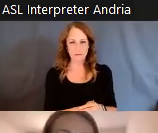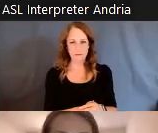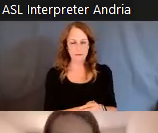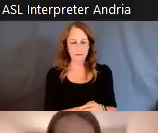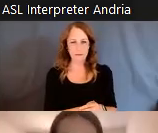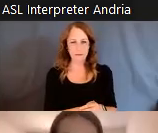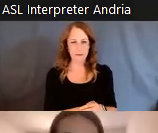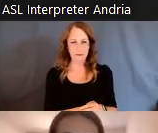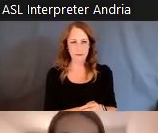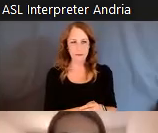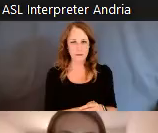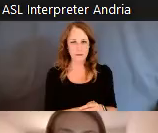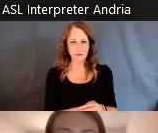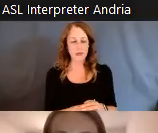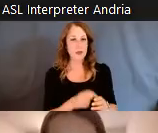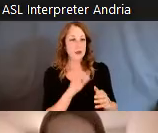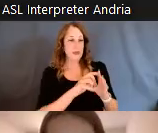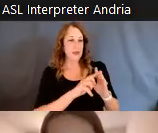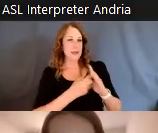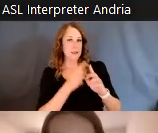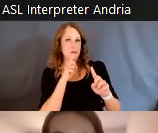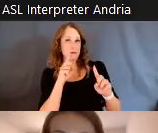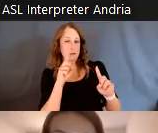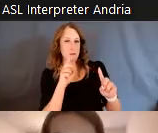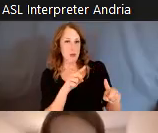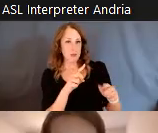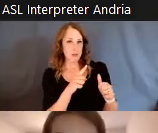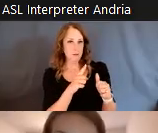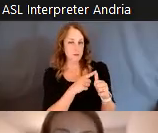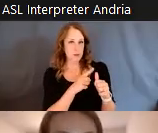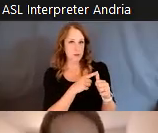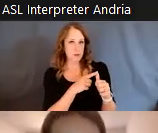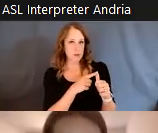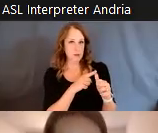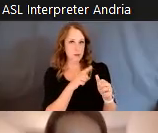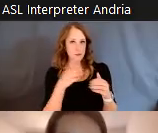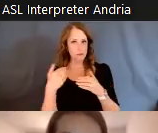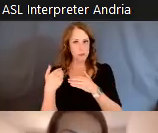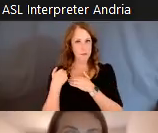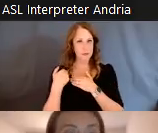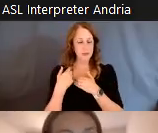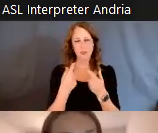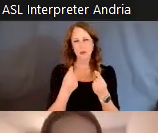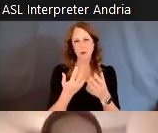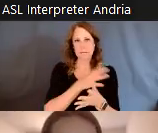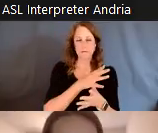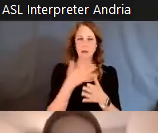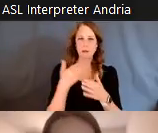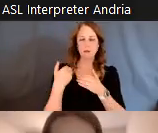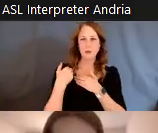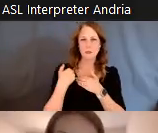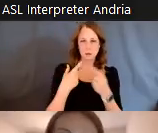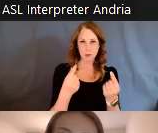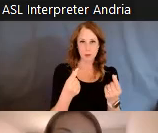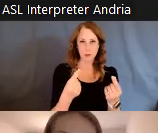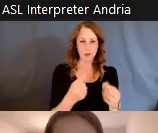So within that initial response, right, their first responsibility and primary responsibility is to protect